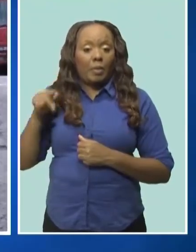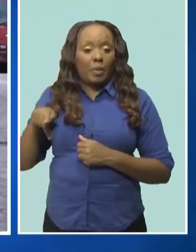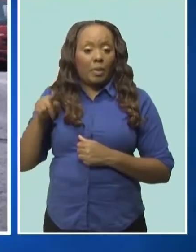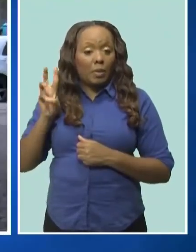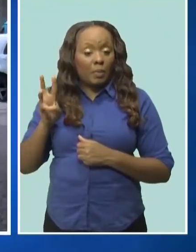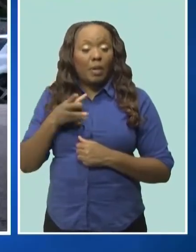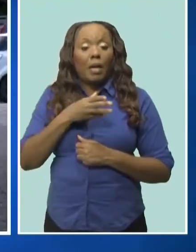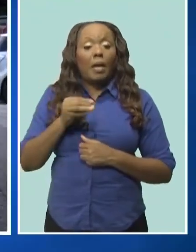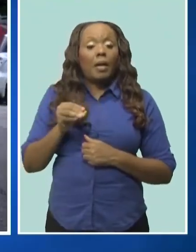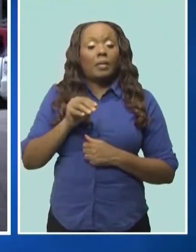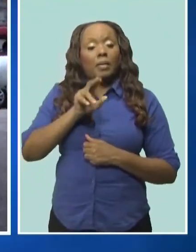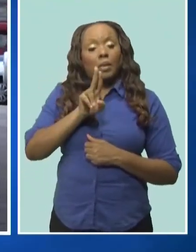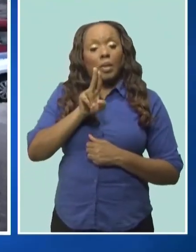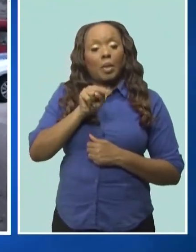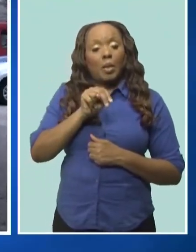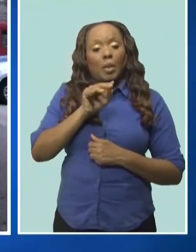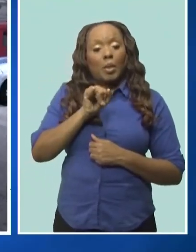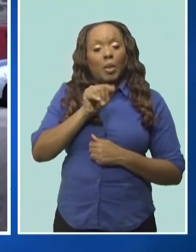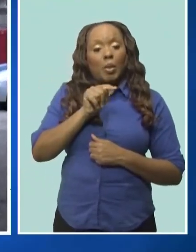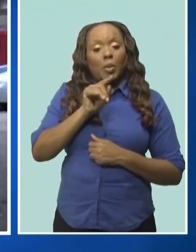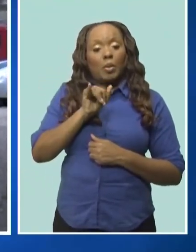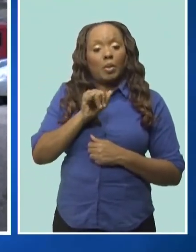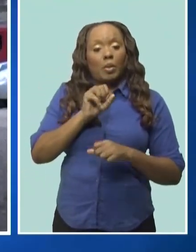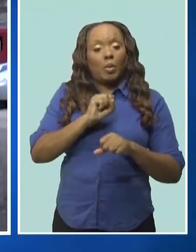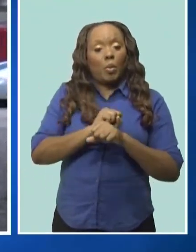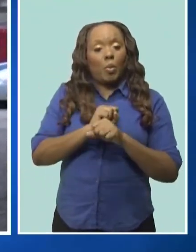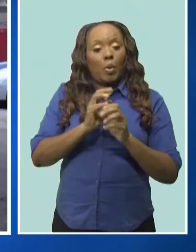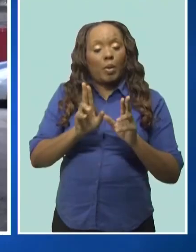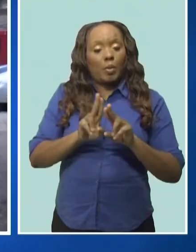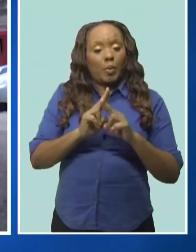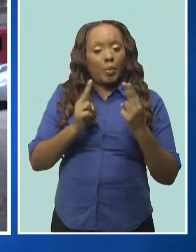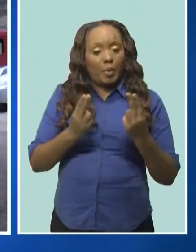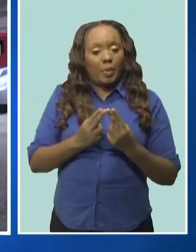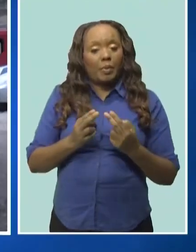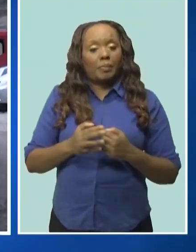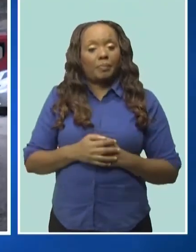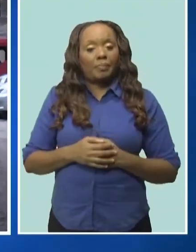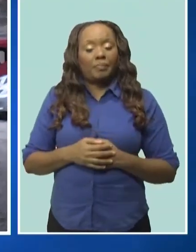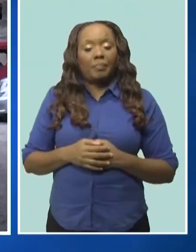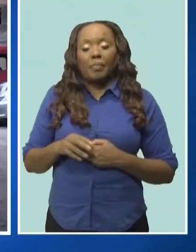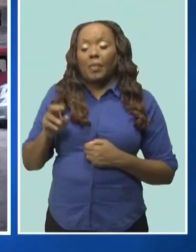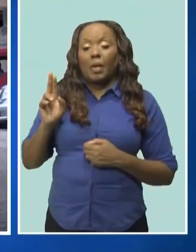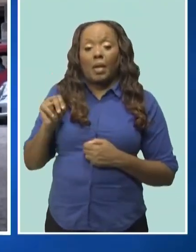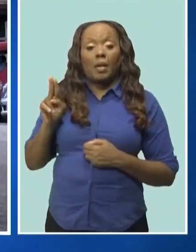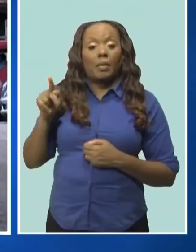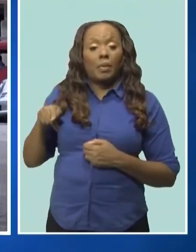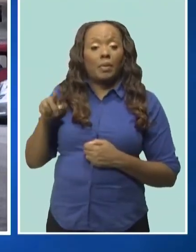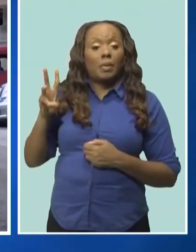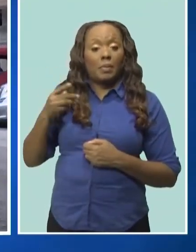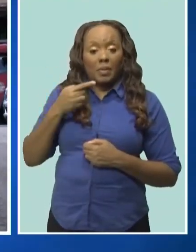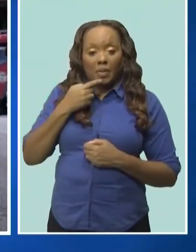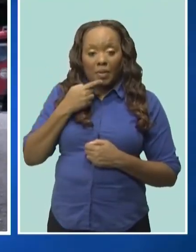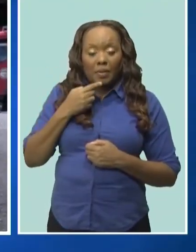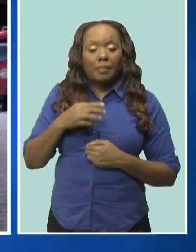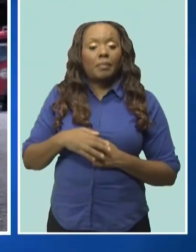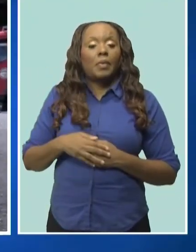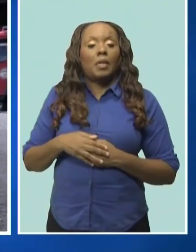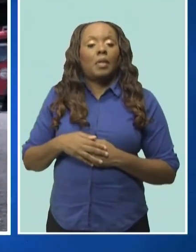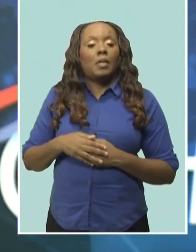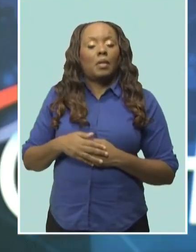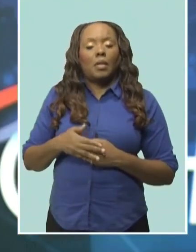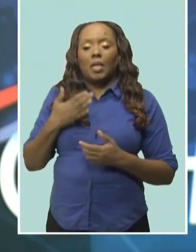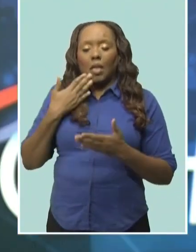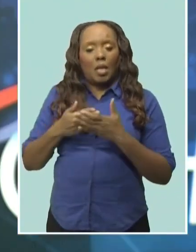Public Workers and the Unity Workers Union. General Secretary of the NUPW, Richard Green, told CBC News talks were